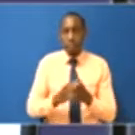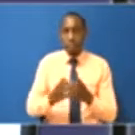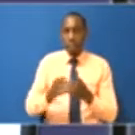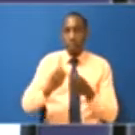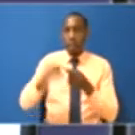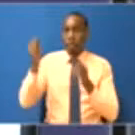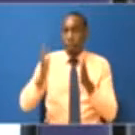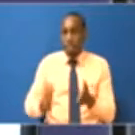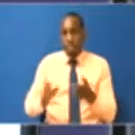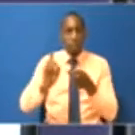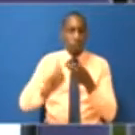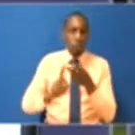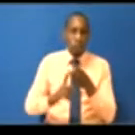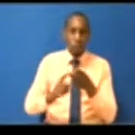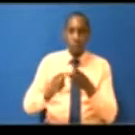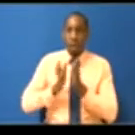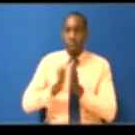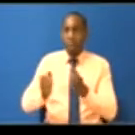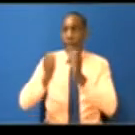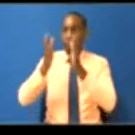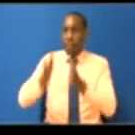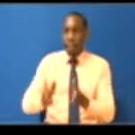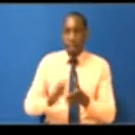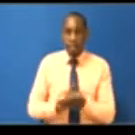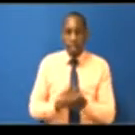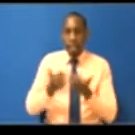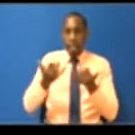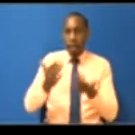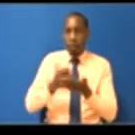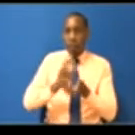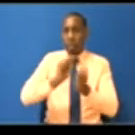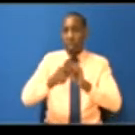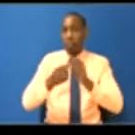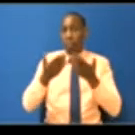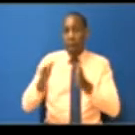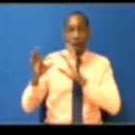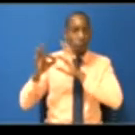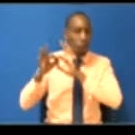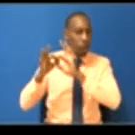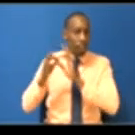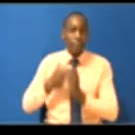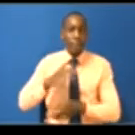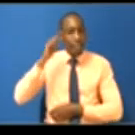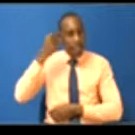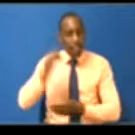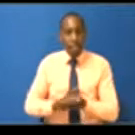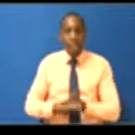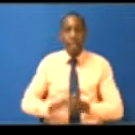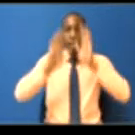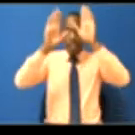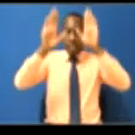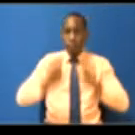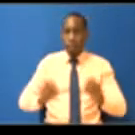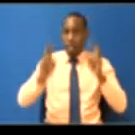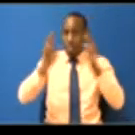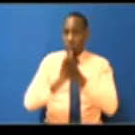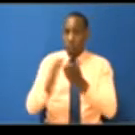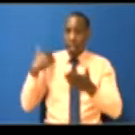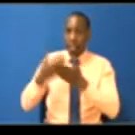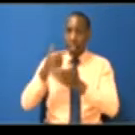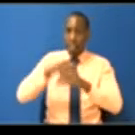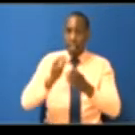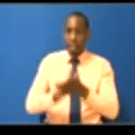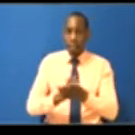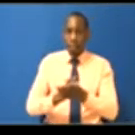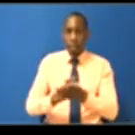politicians you talk about public officers how do you transform that culture i think is the bigger thing because until we close